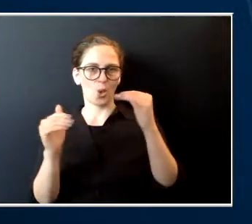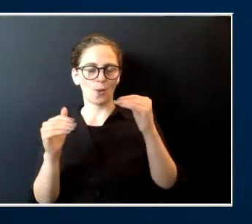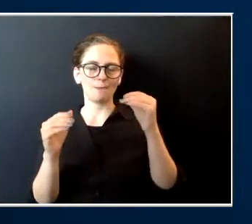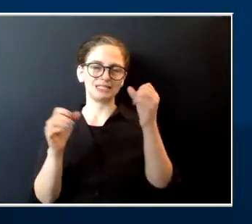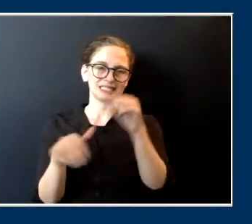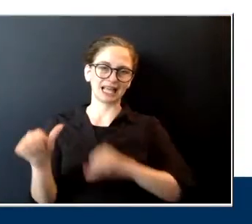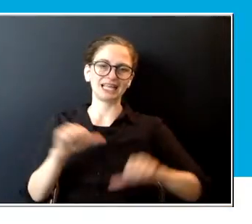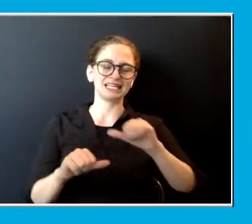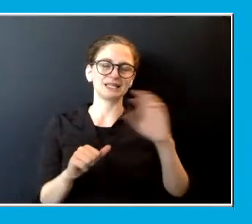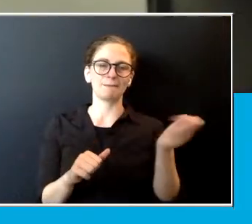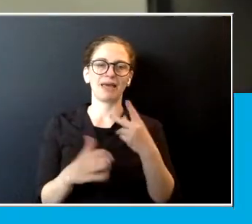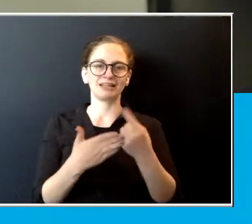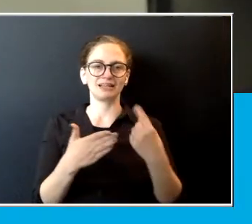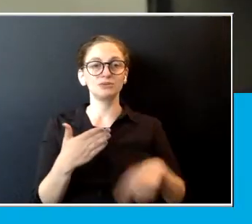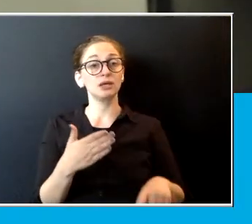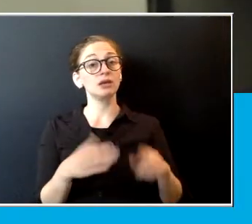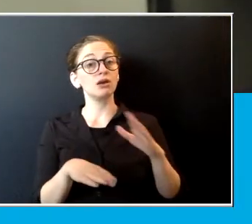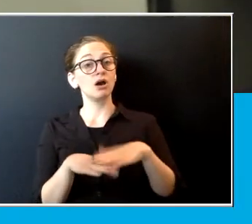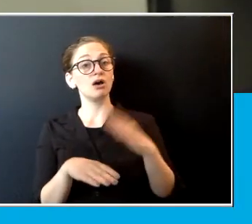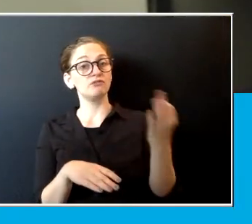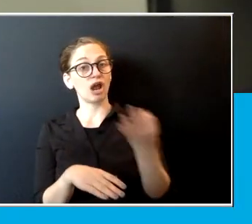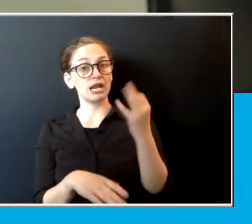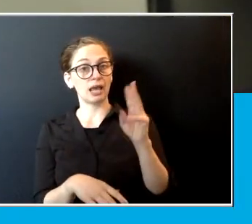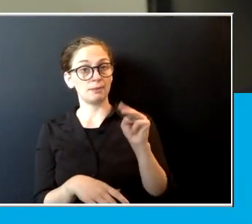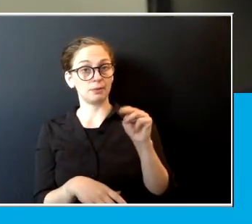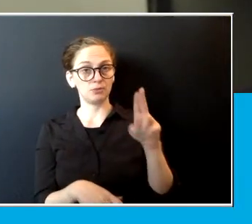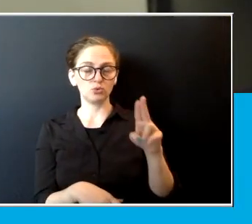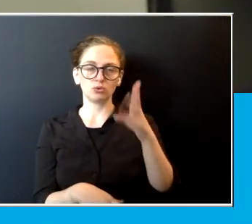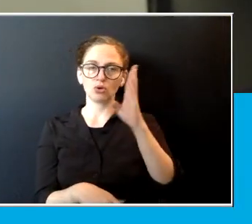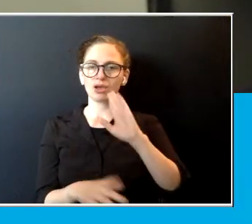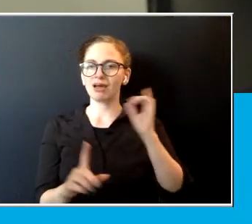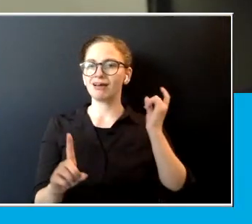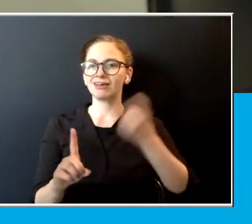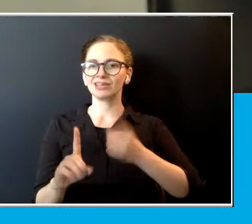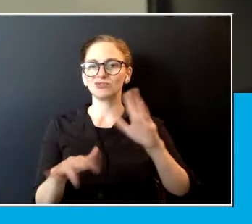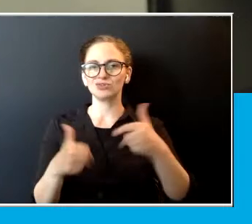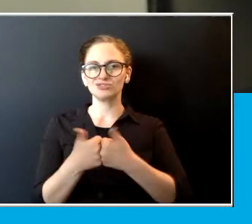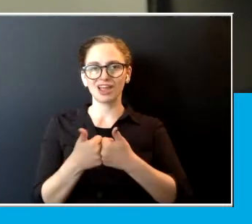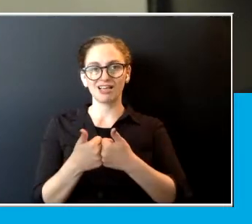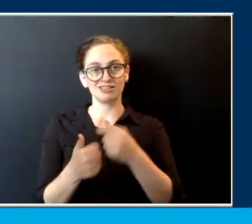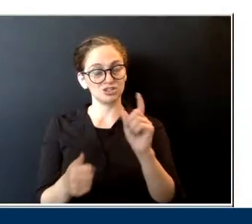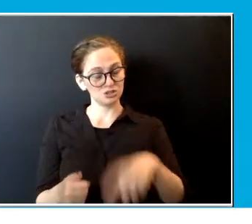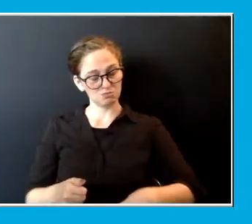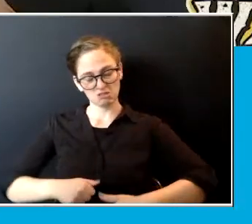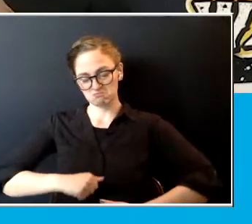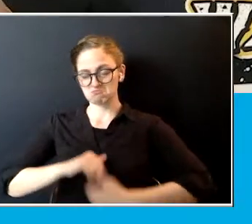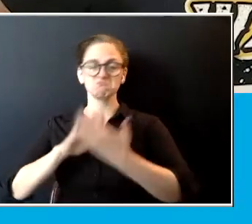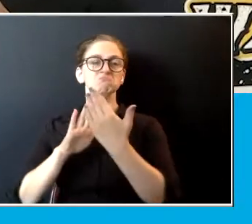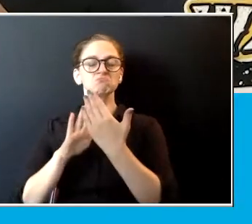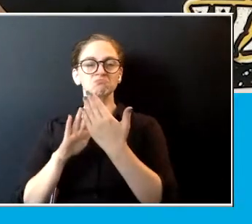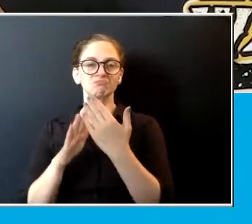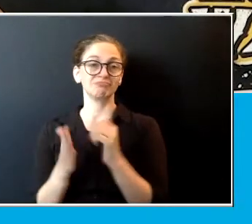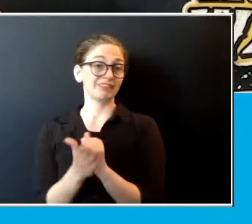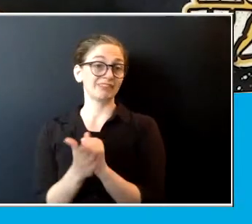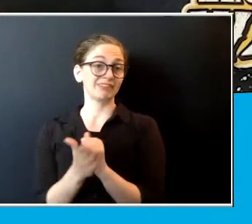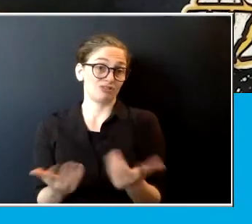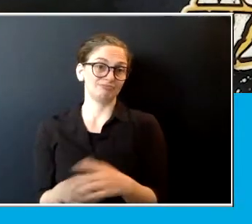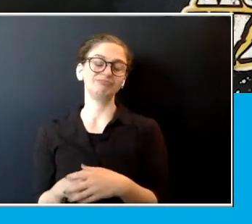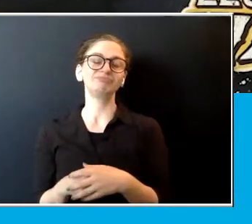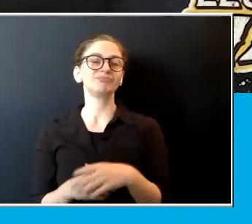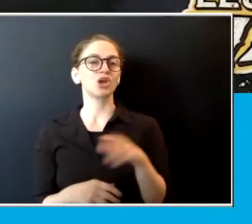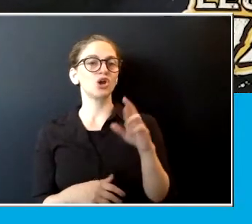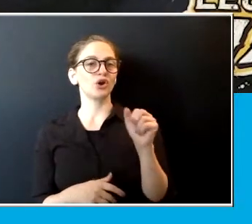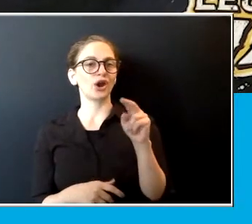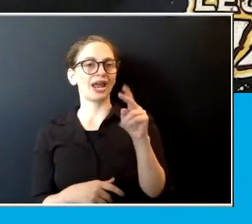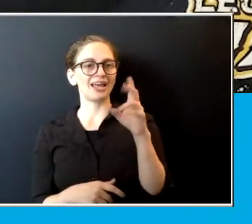Morning Medical Update. God gives you challenges. Stand up to them. That's all you can do. When Randy Flanker stood